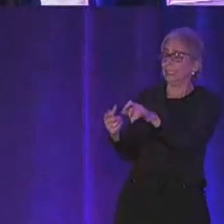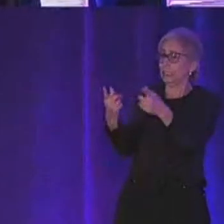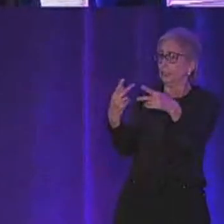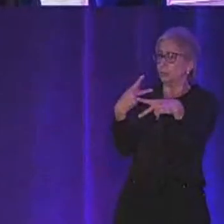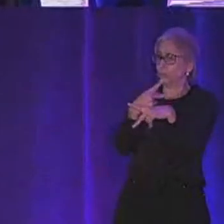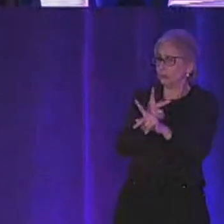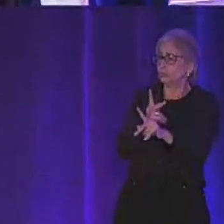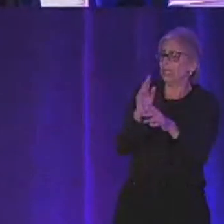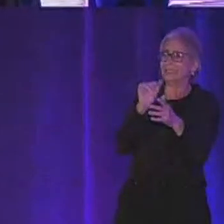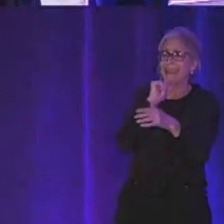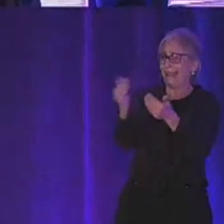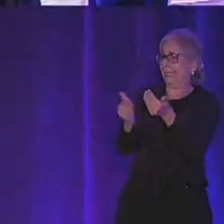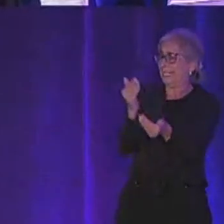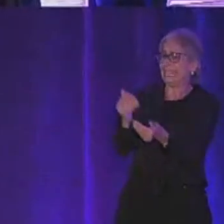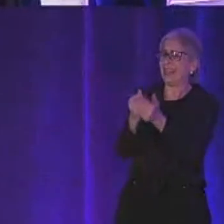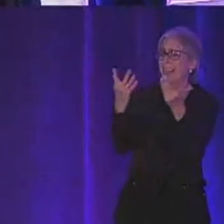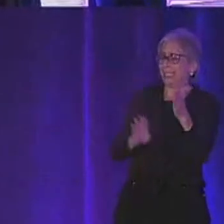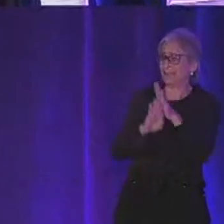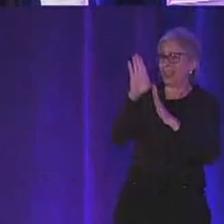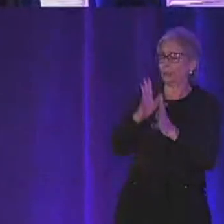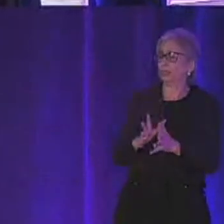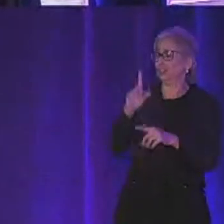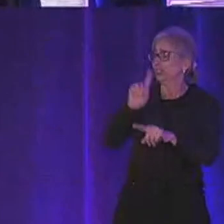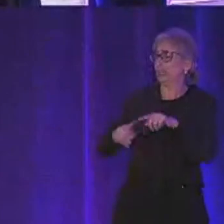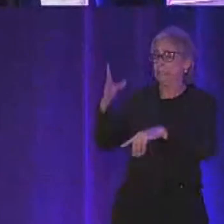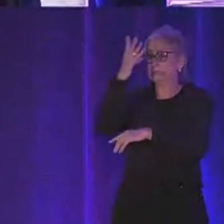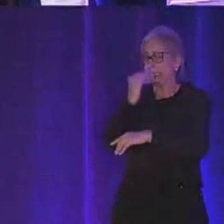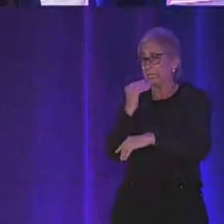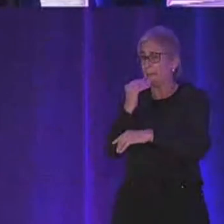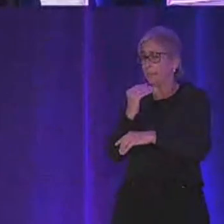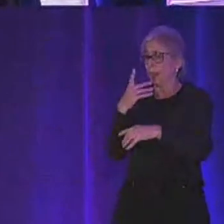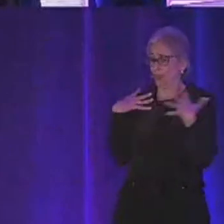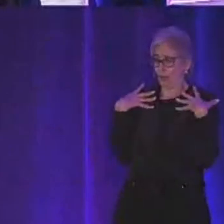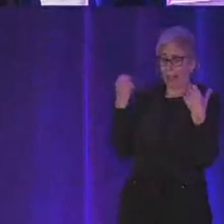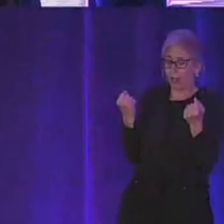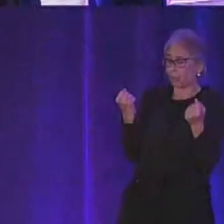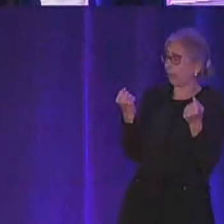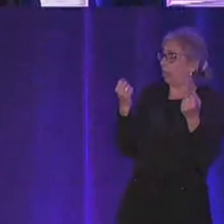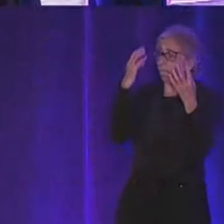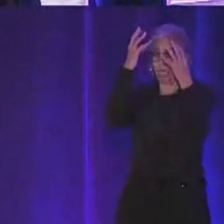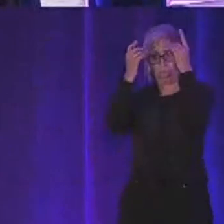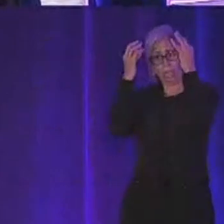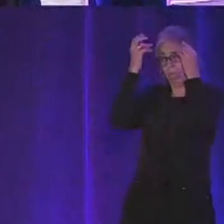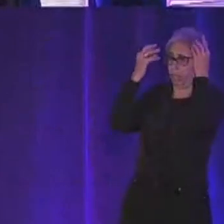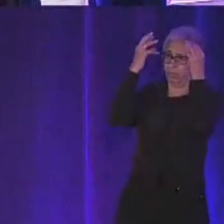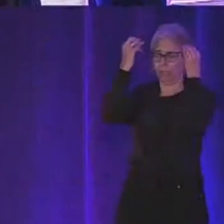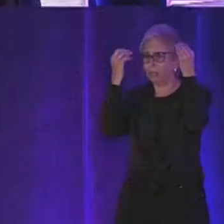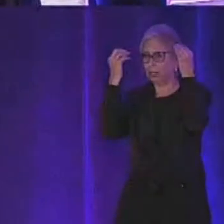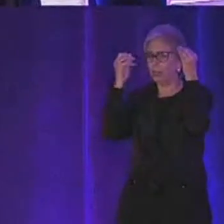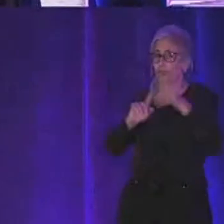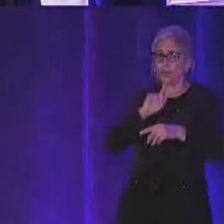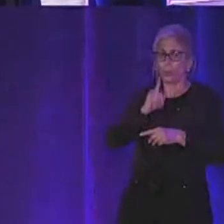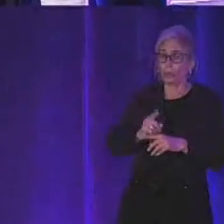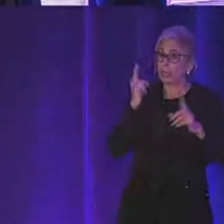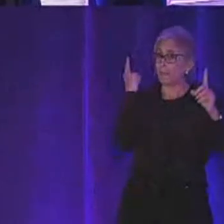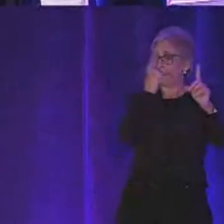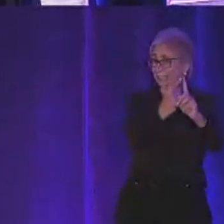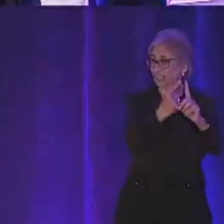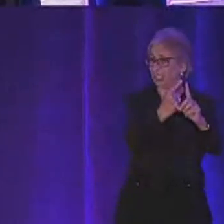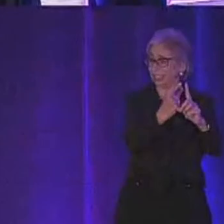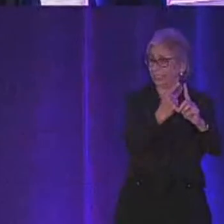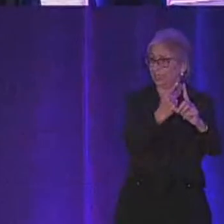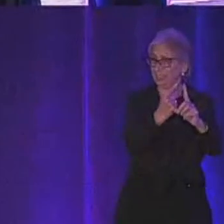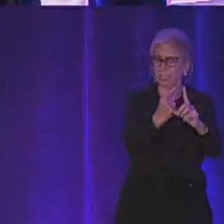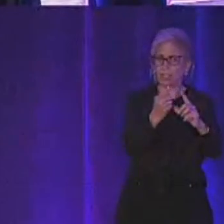easy. And there were a lot of developers losing a lot of sleep, ergo health, over that. The real mission, as it were,